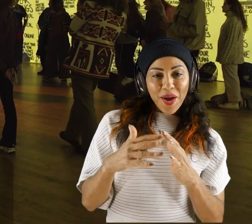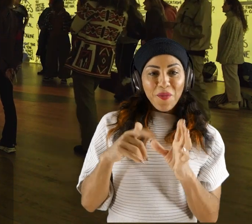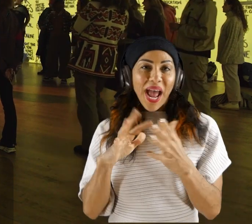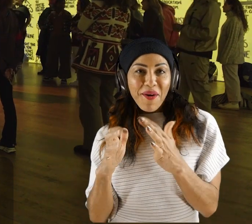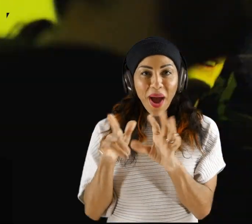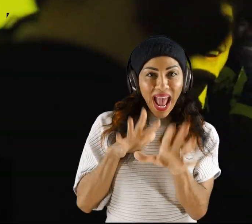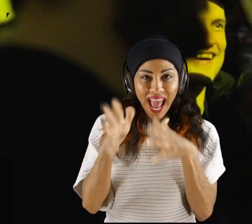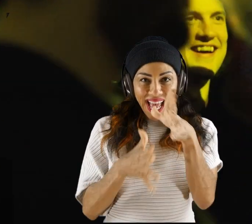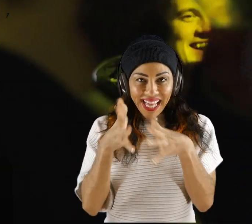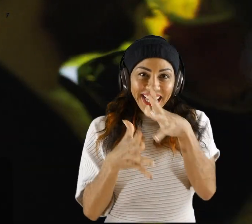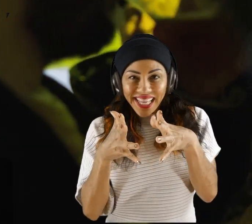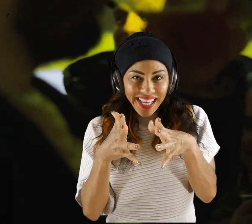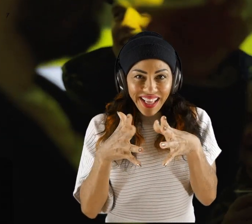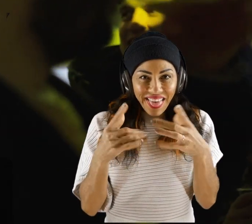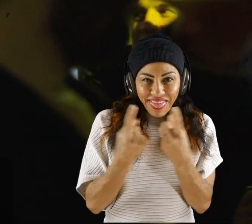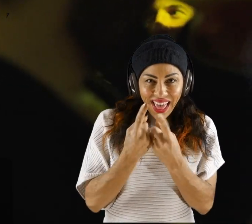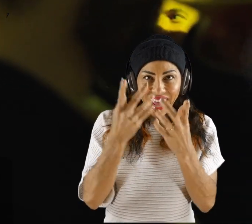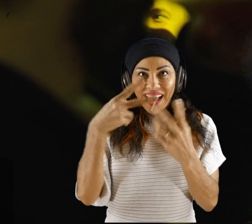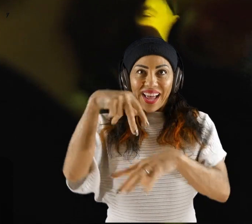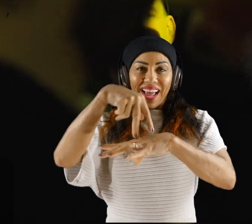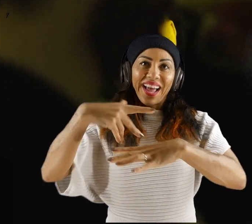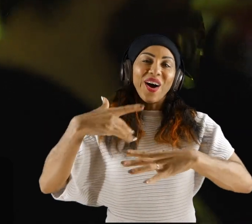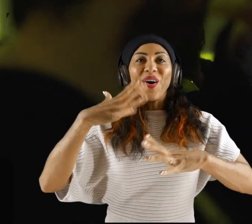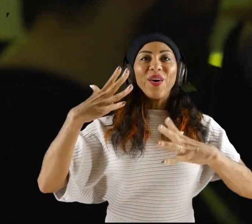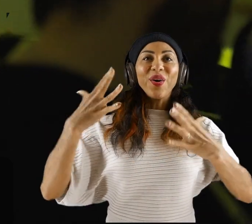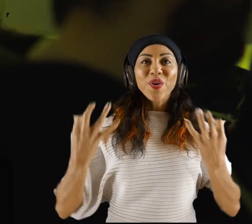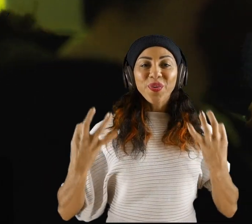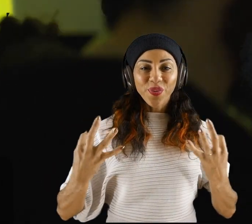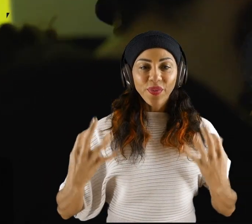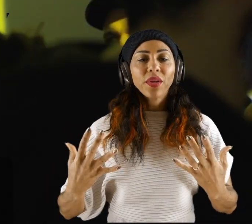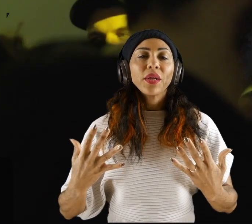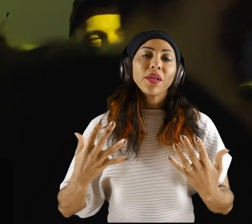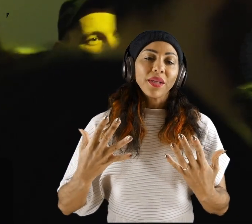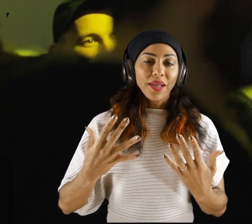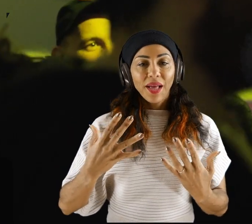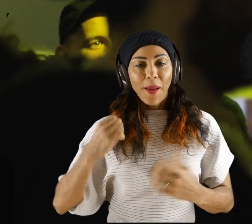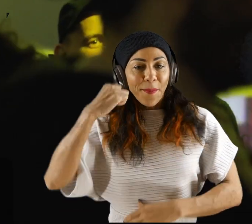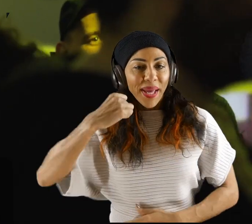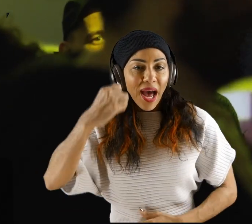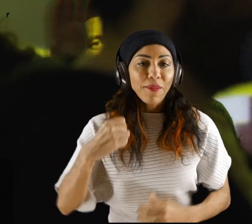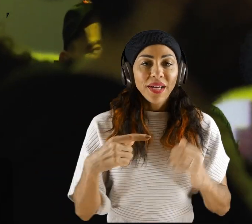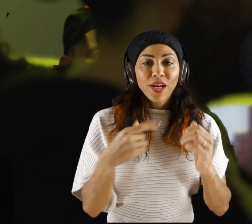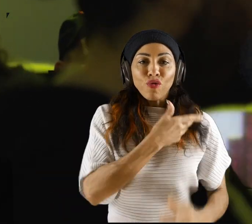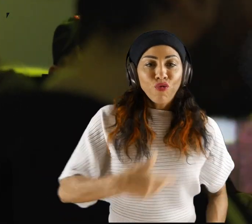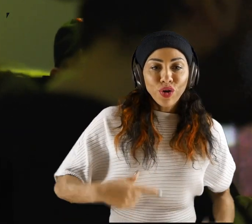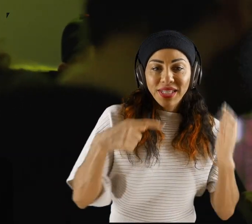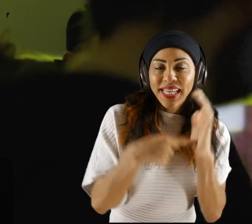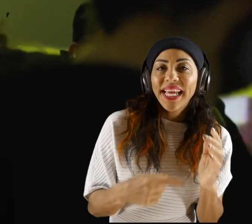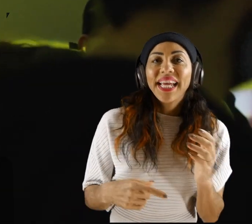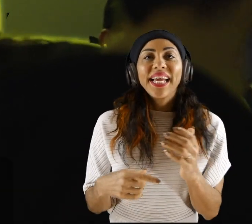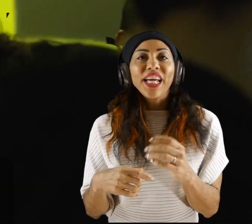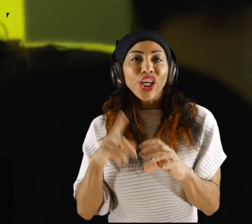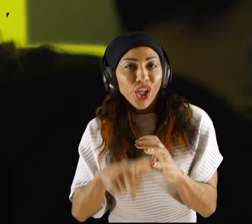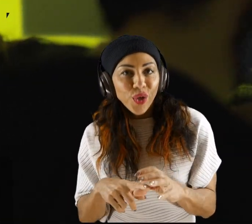going on around us. And it takes a village, just like you say, like big up T, big up DJ Q, big up Jams. Like